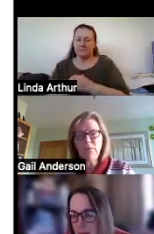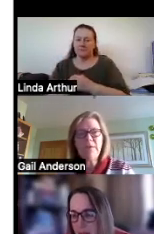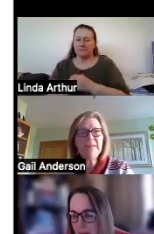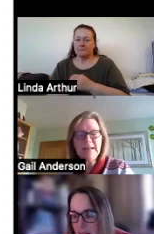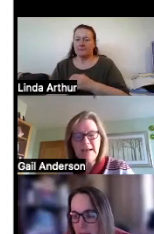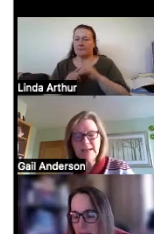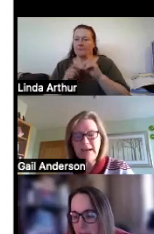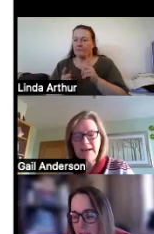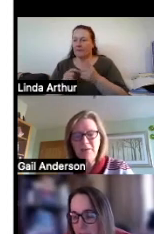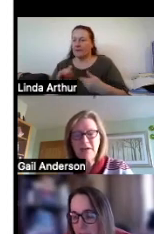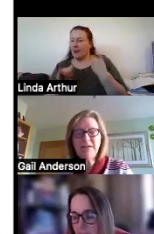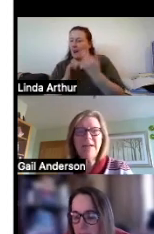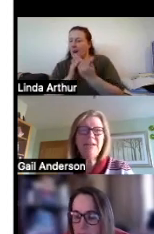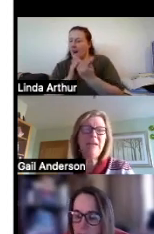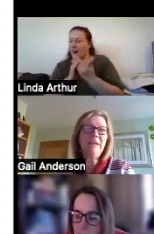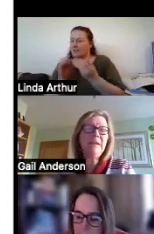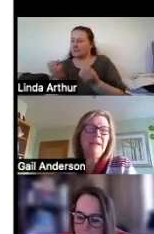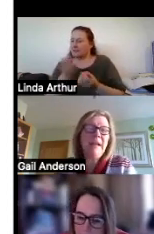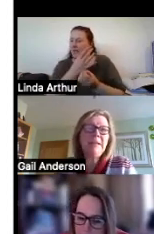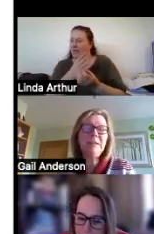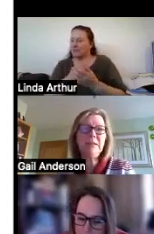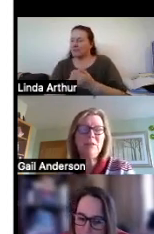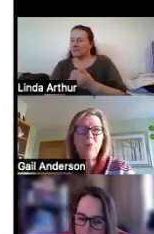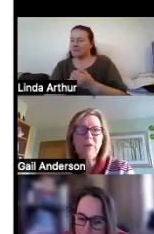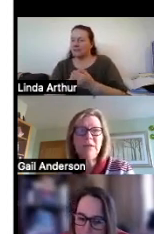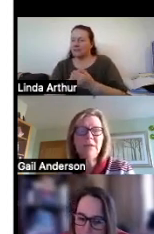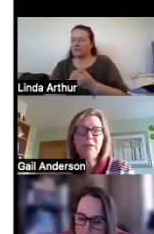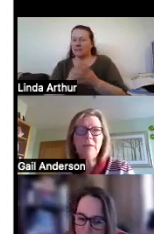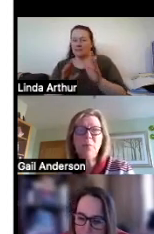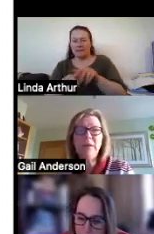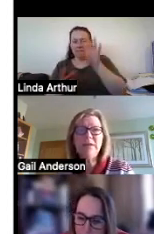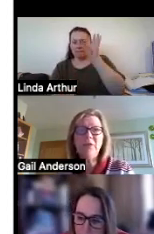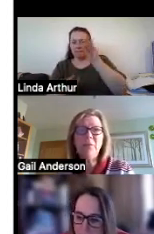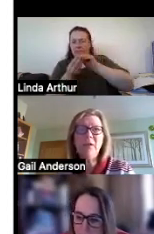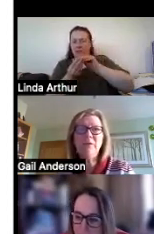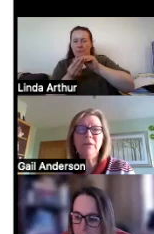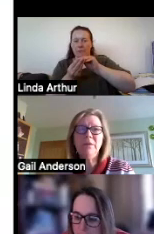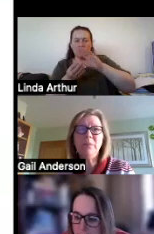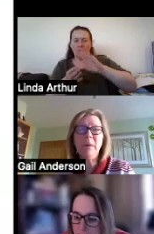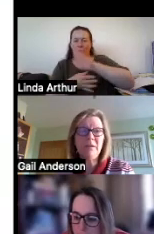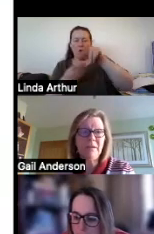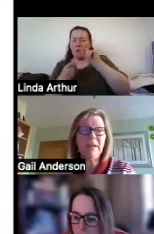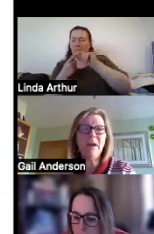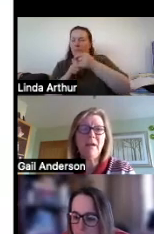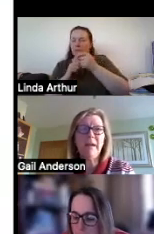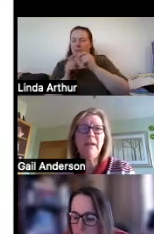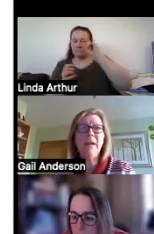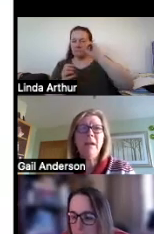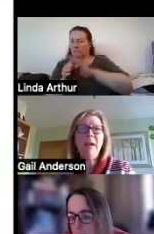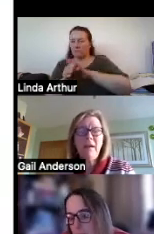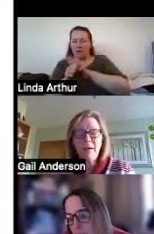So this is the last slide of the presentation, and in essence, it summarises the points that have been covered by ourselves and